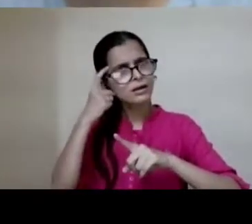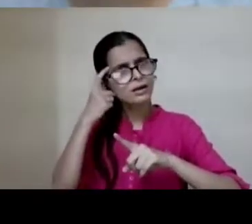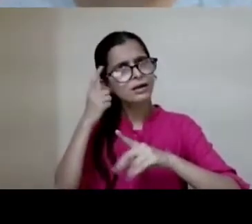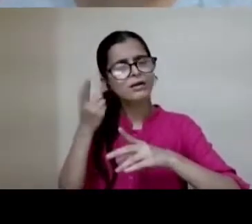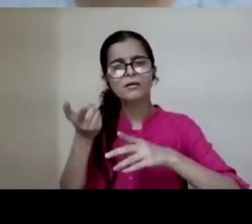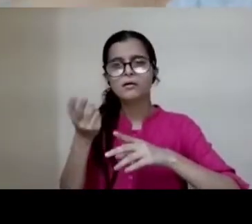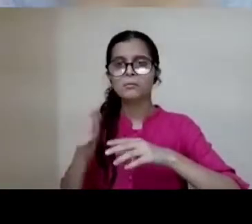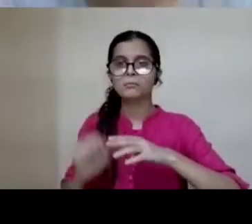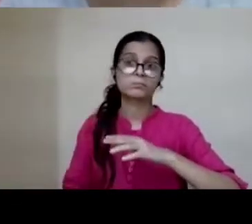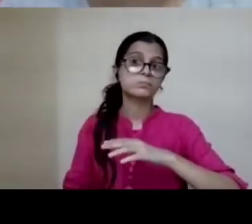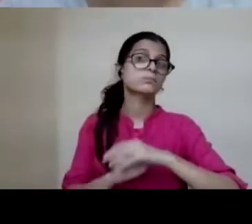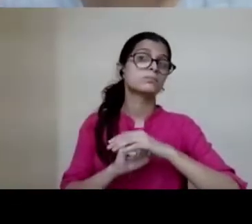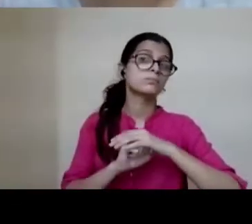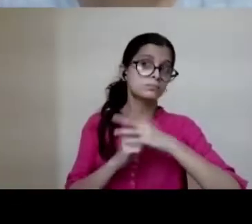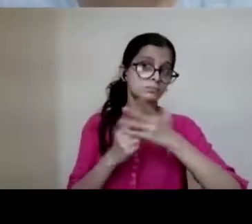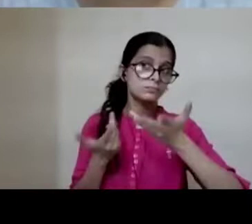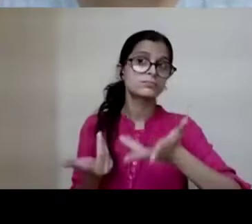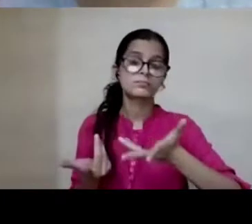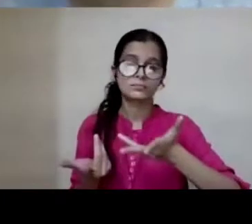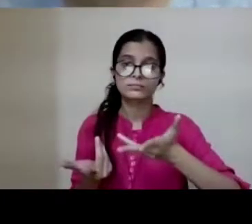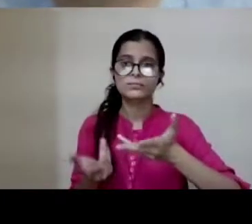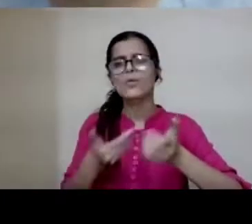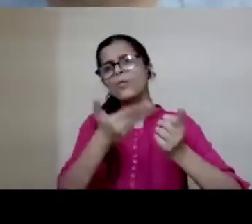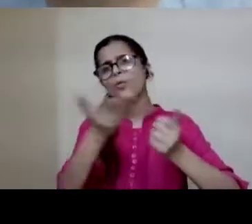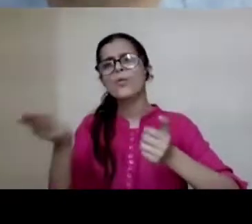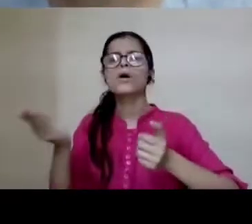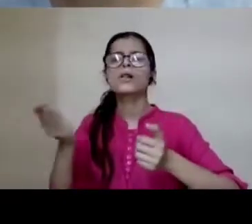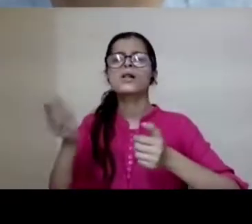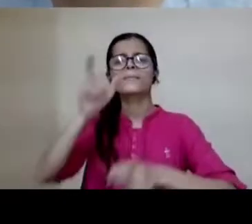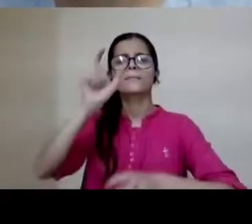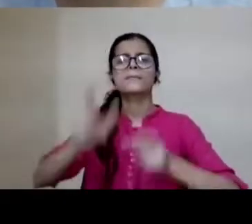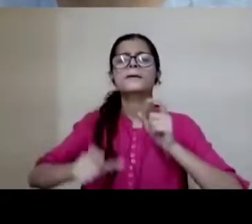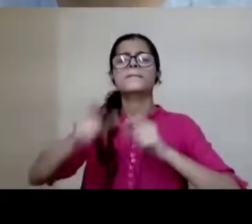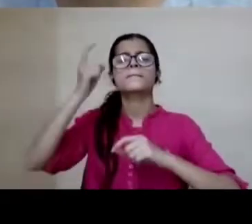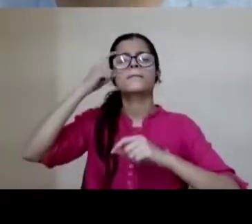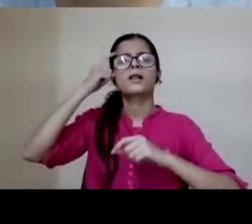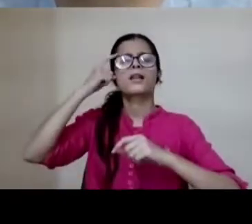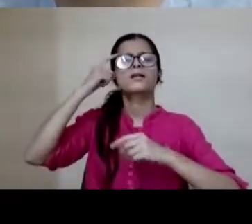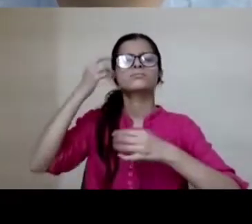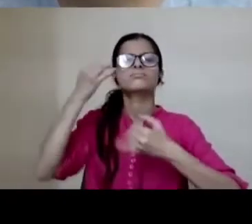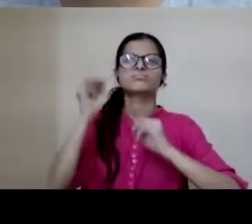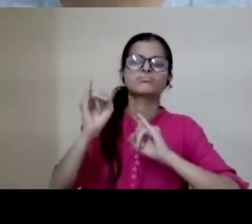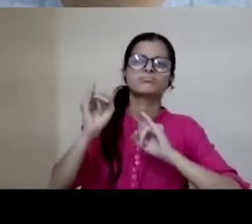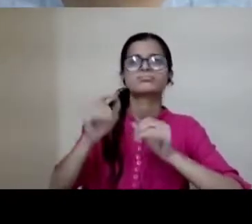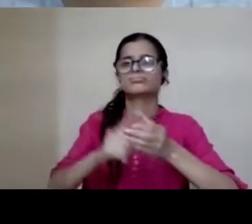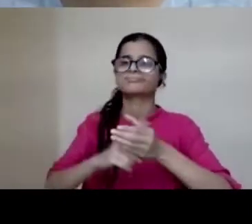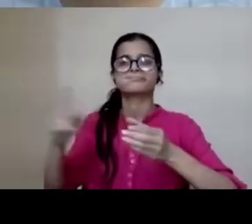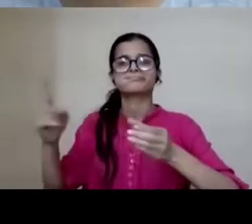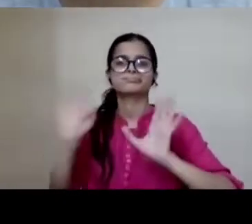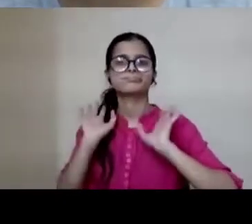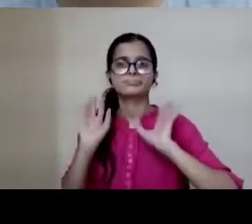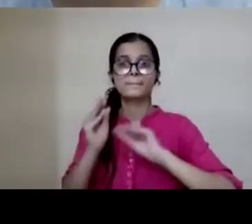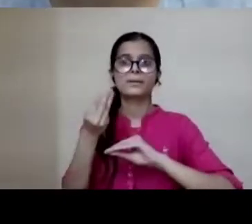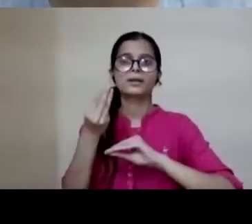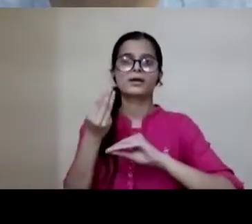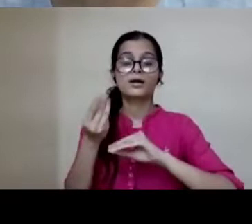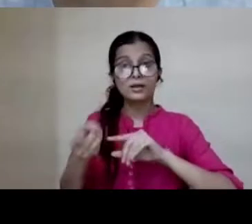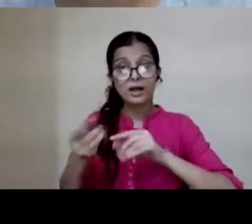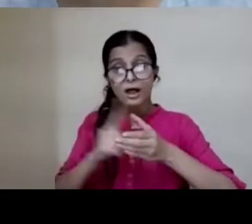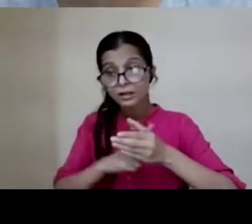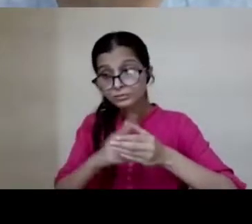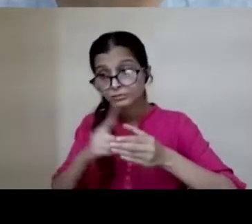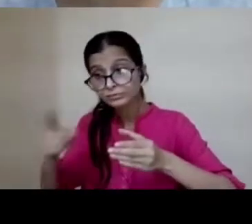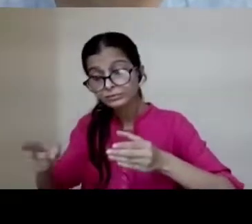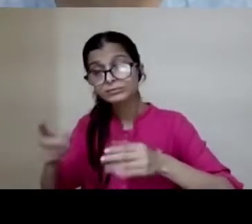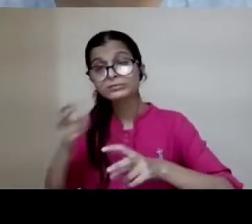higher standard, or people who are of unsound mind need to be kept out. I am saying is this exclusion which we have